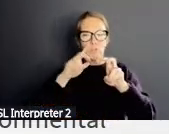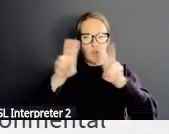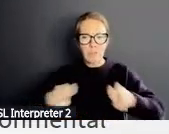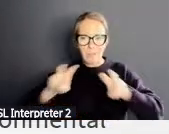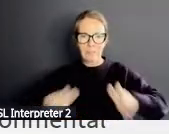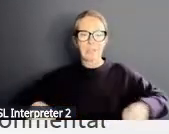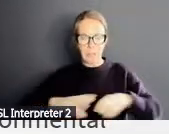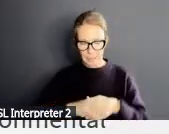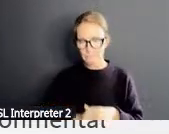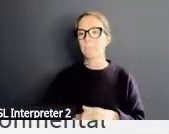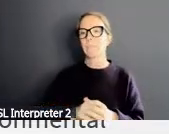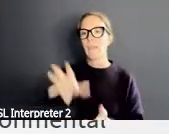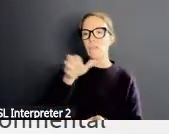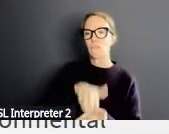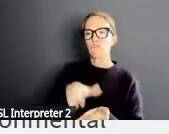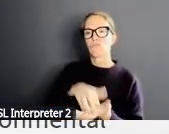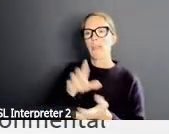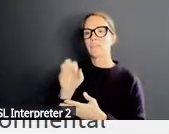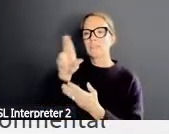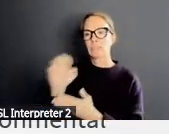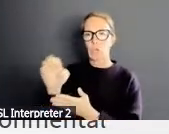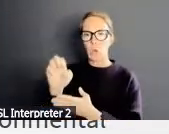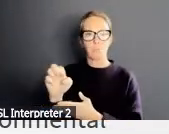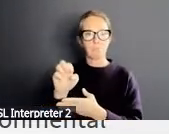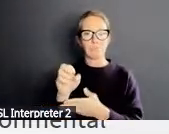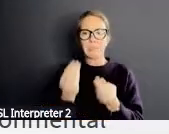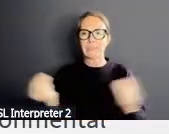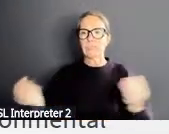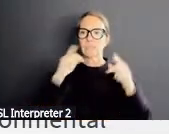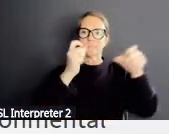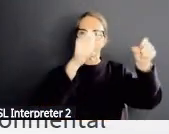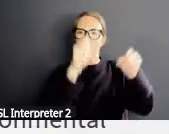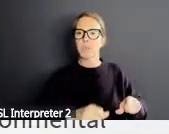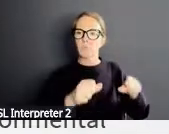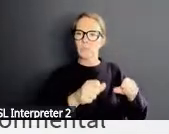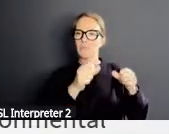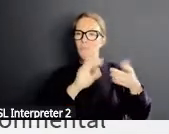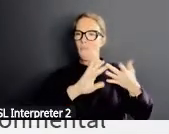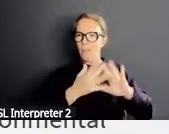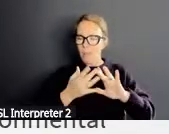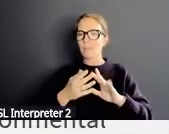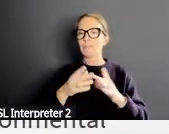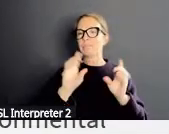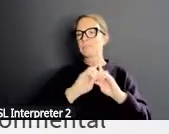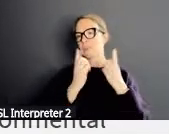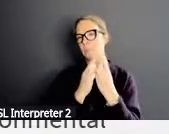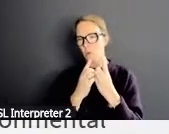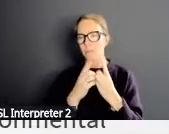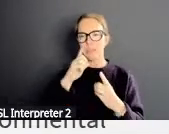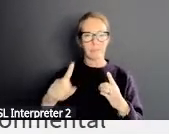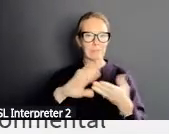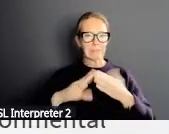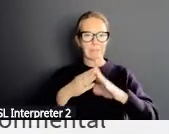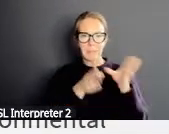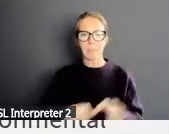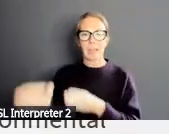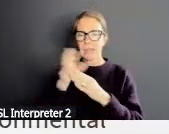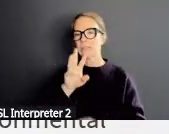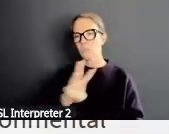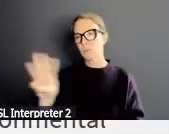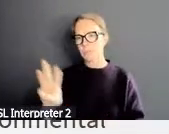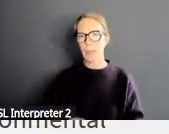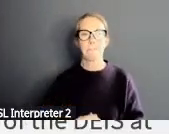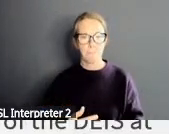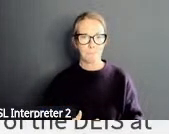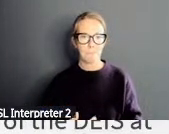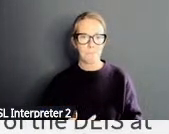draft scope of work materials are posted online on Department of City Planning's ZAP website. Next slide,